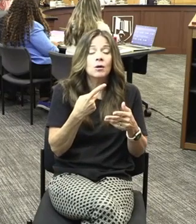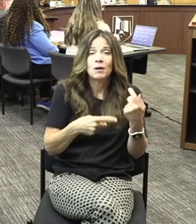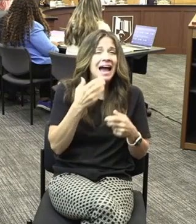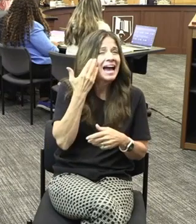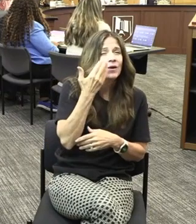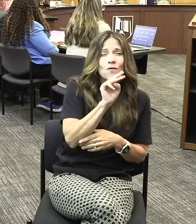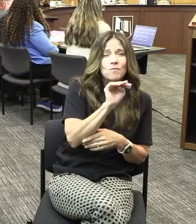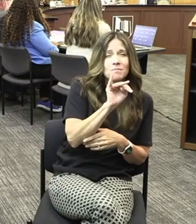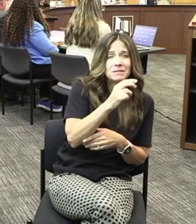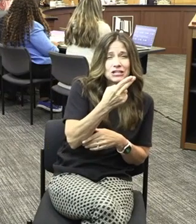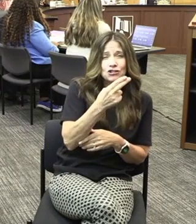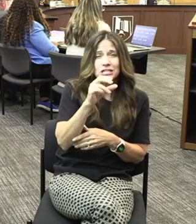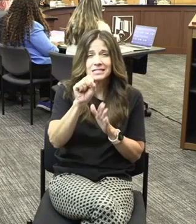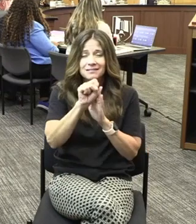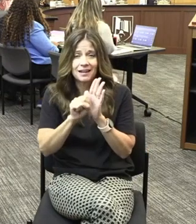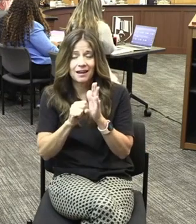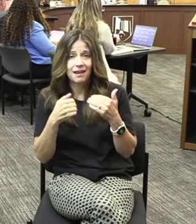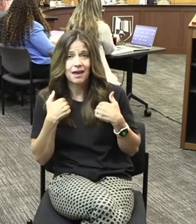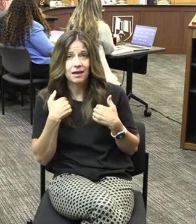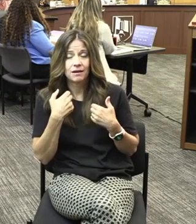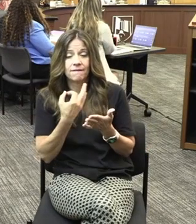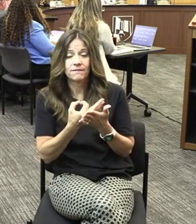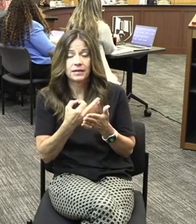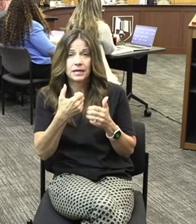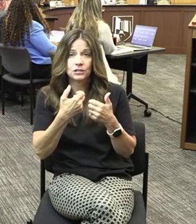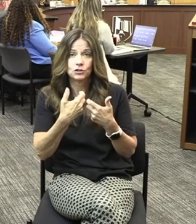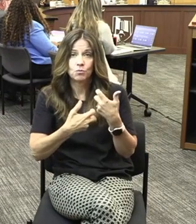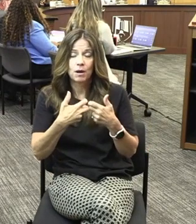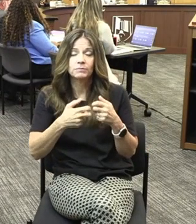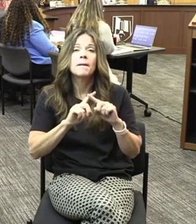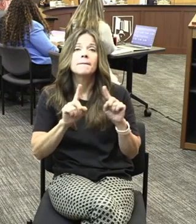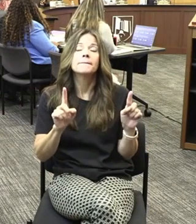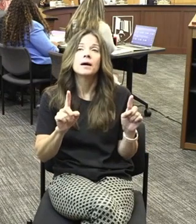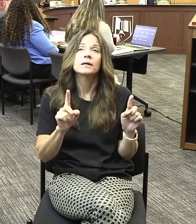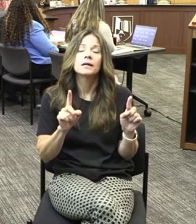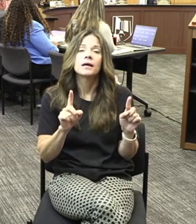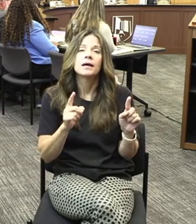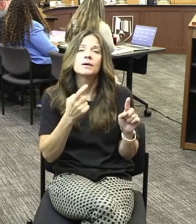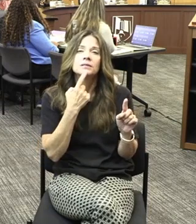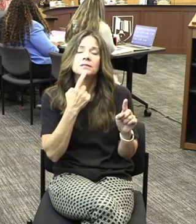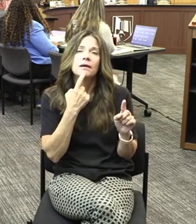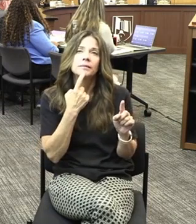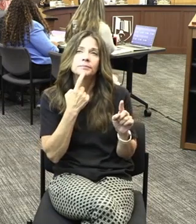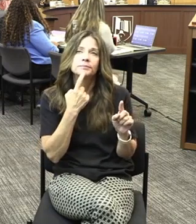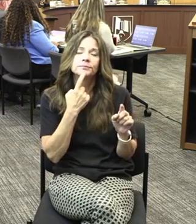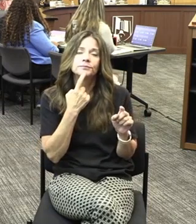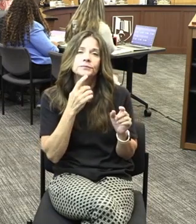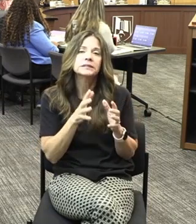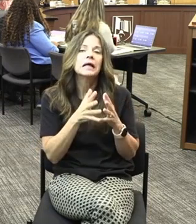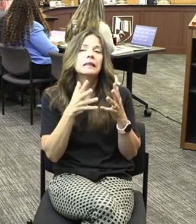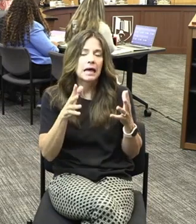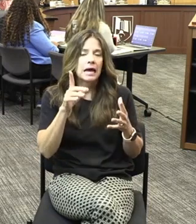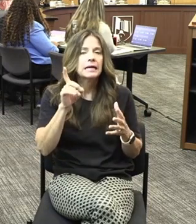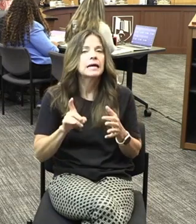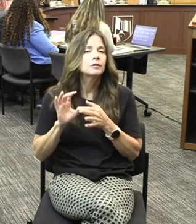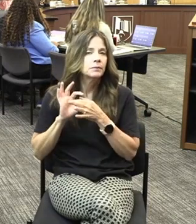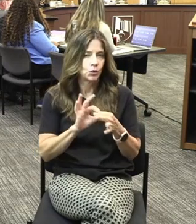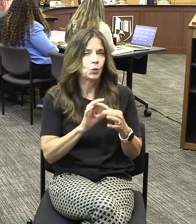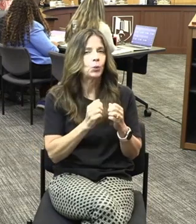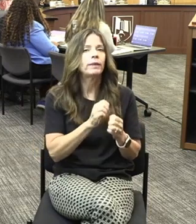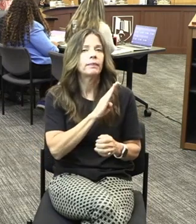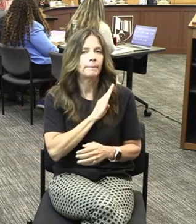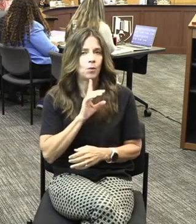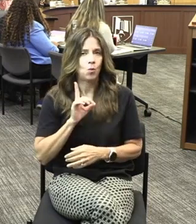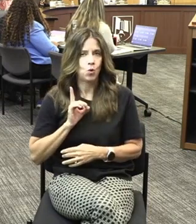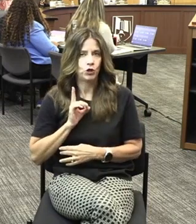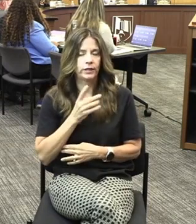time, but when we look at reasons presidents move, I would venture to say a lot of it has to do with the board. And